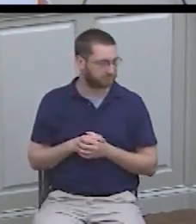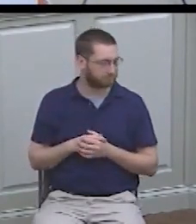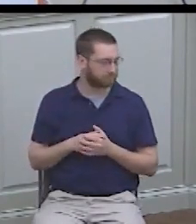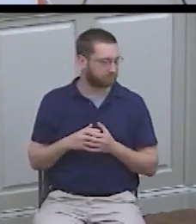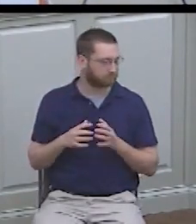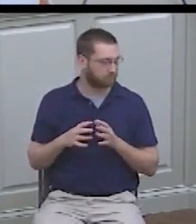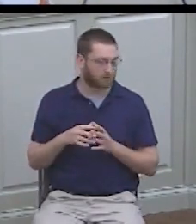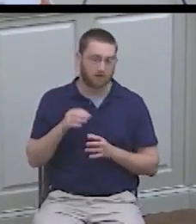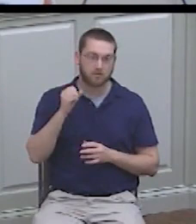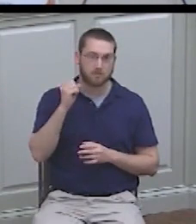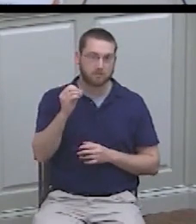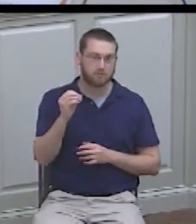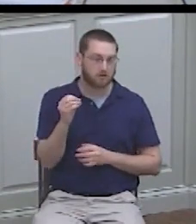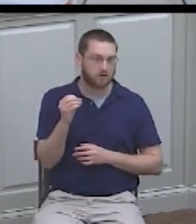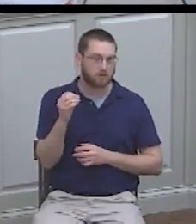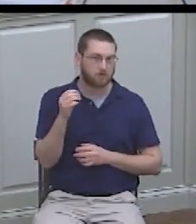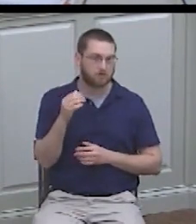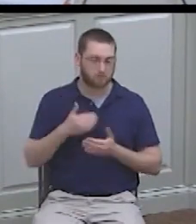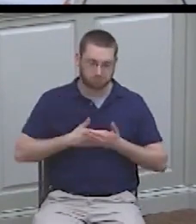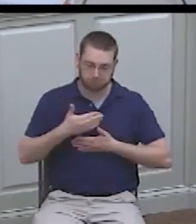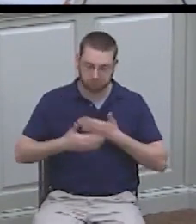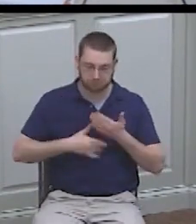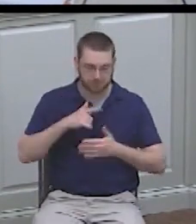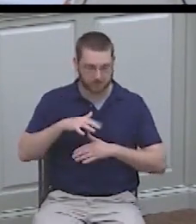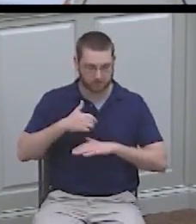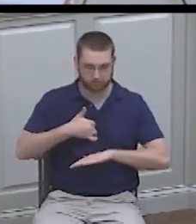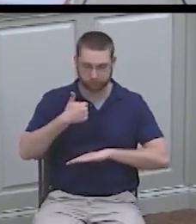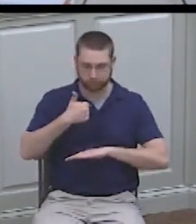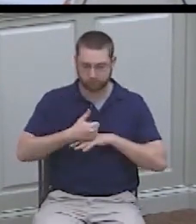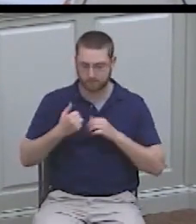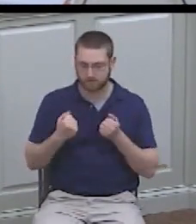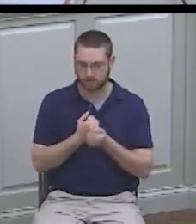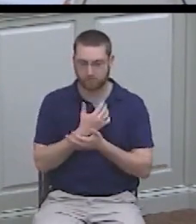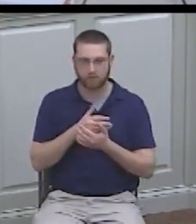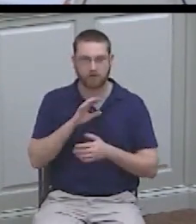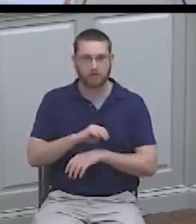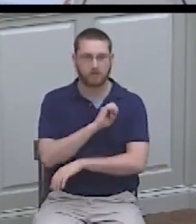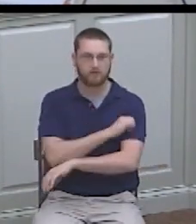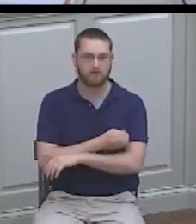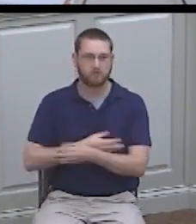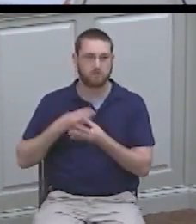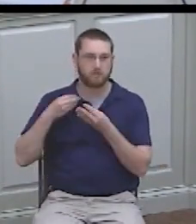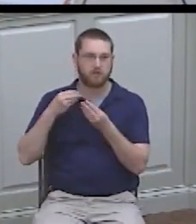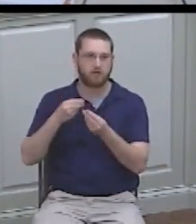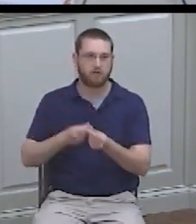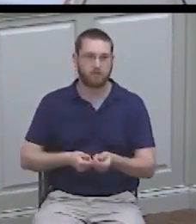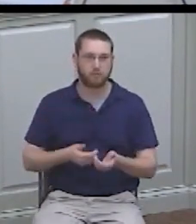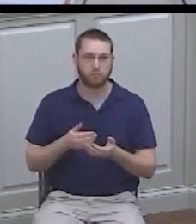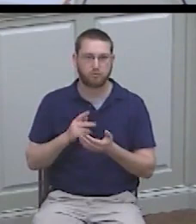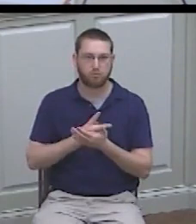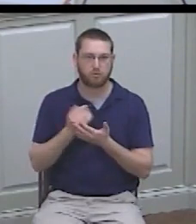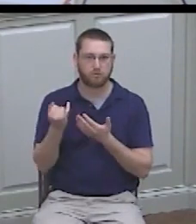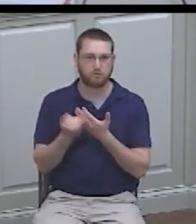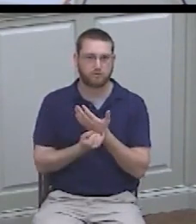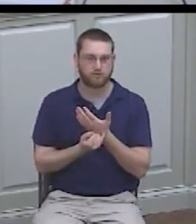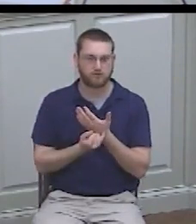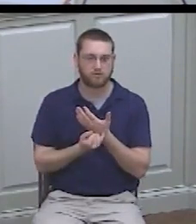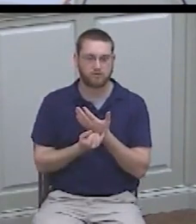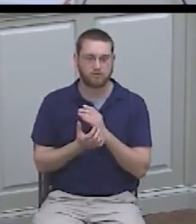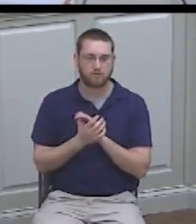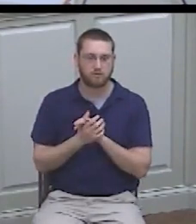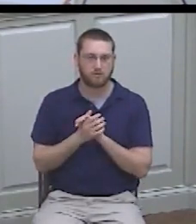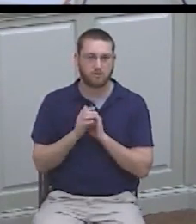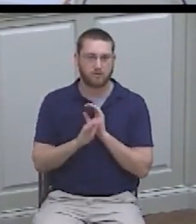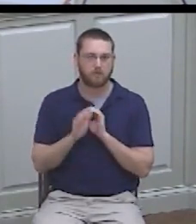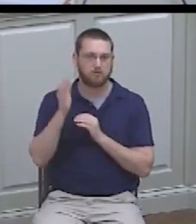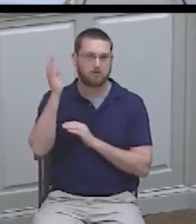So in order to proceed with that, with the implementation of that energy efficiency capital project, there is